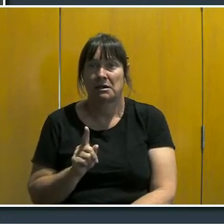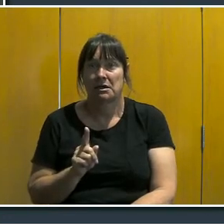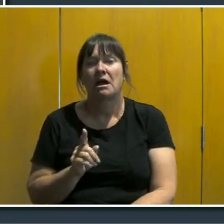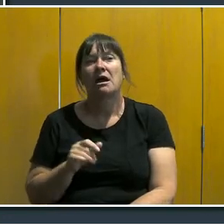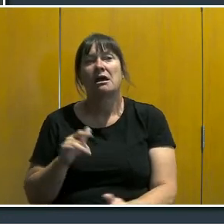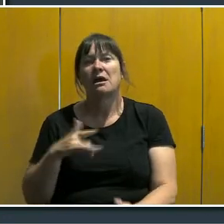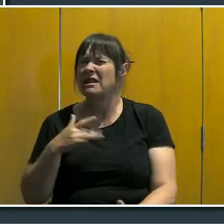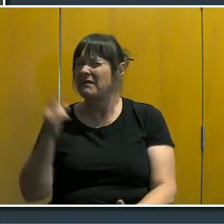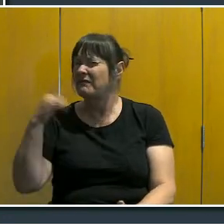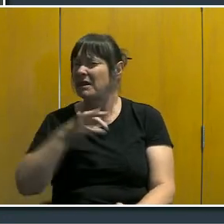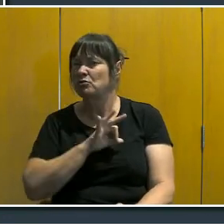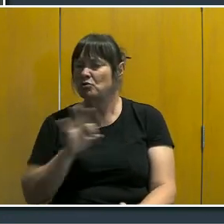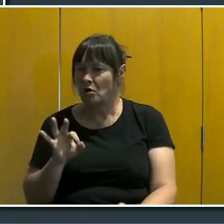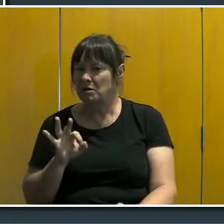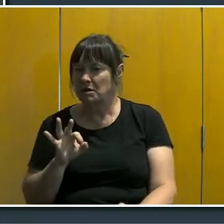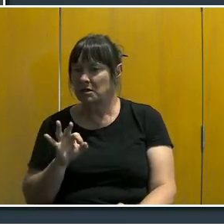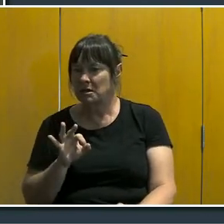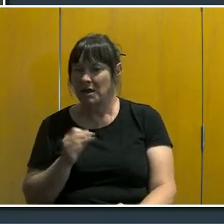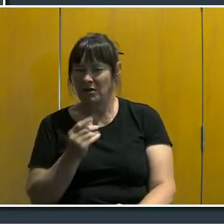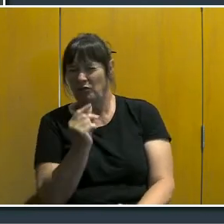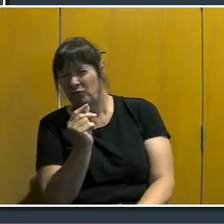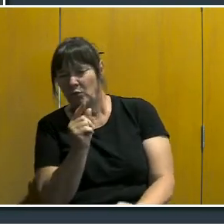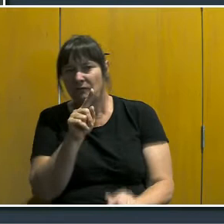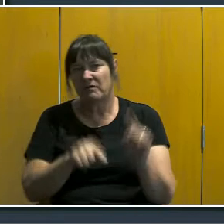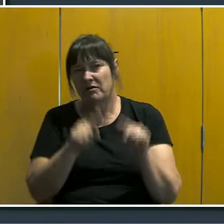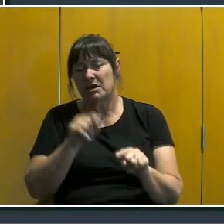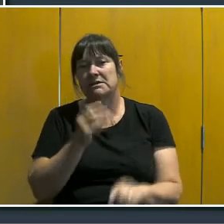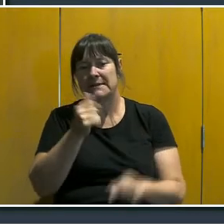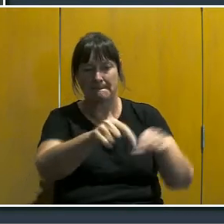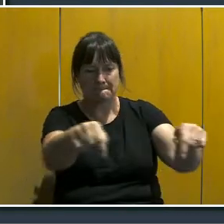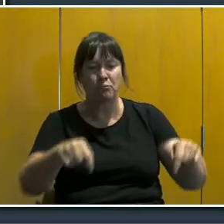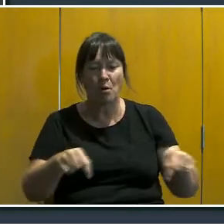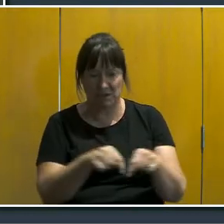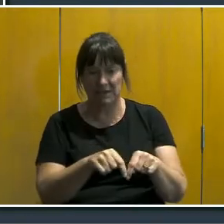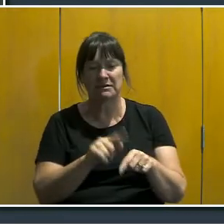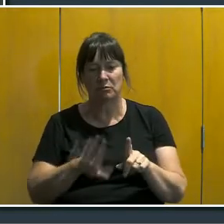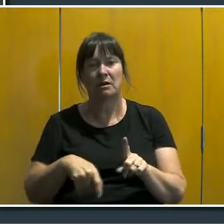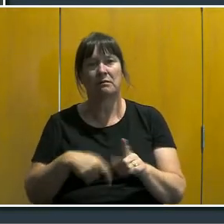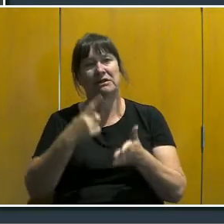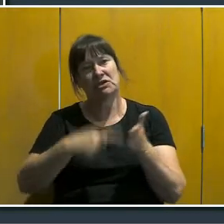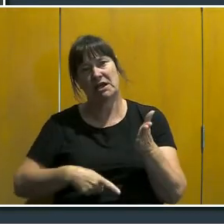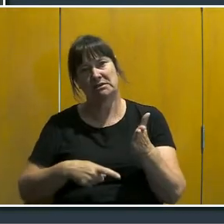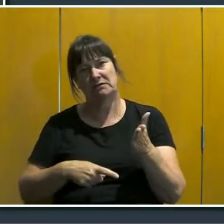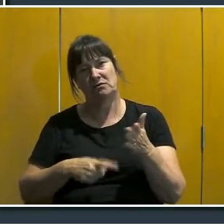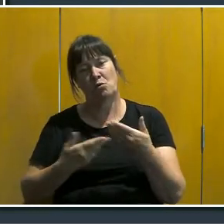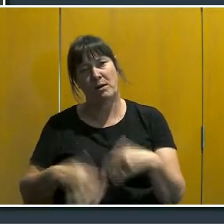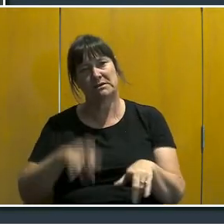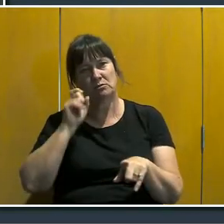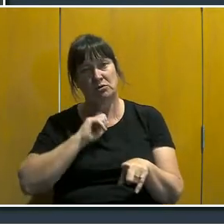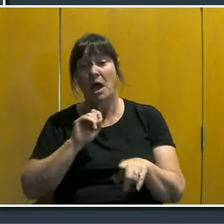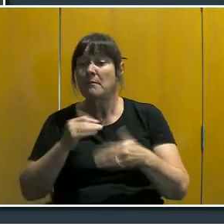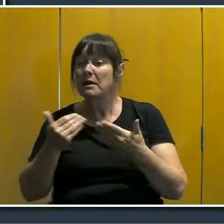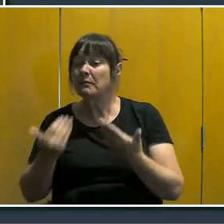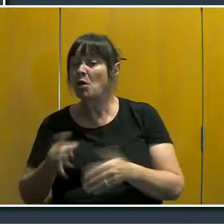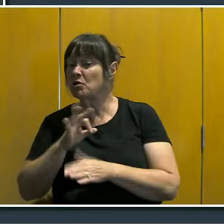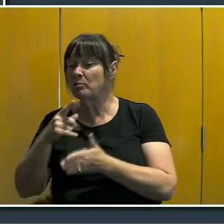And I suspect you're not, although there are some slight variations in terms of some of the semi-rural properties. But certainly if you're currently not being charged